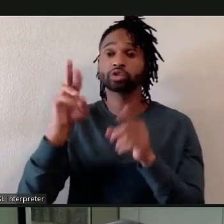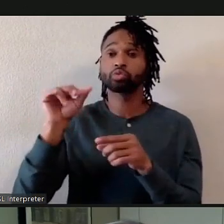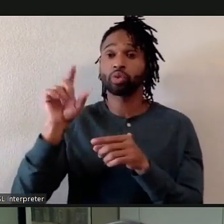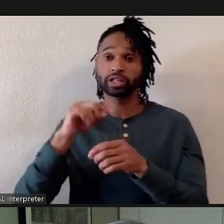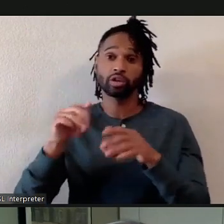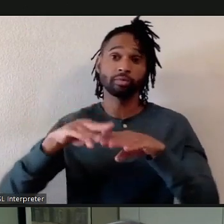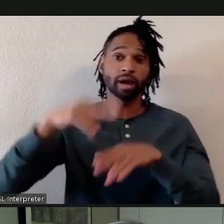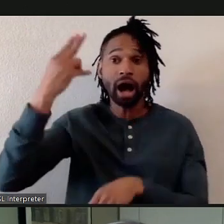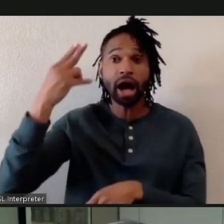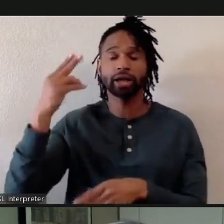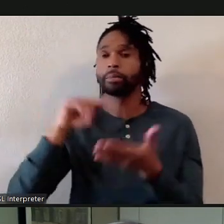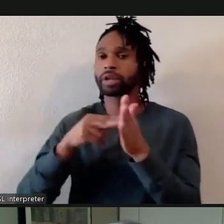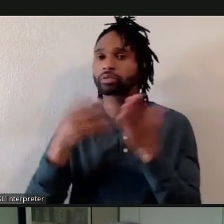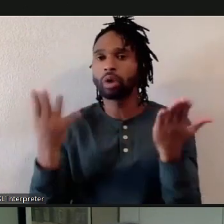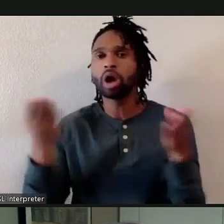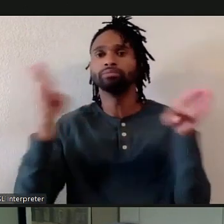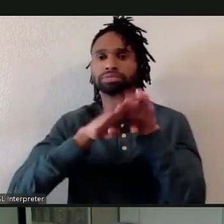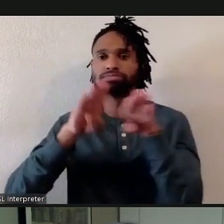even more.